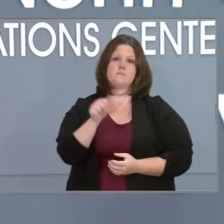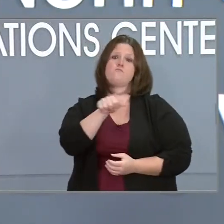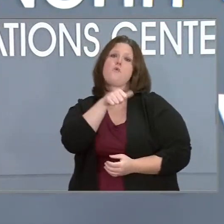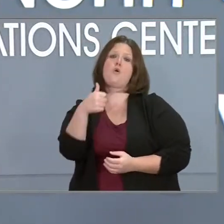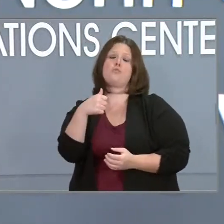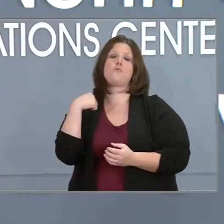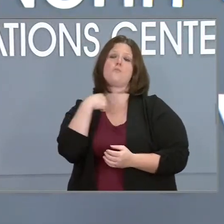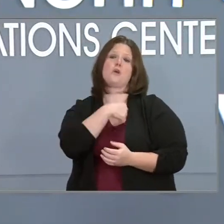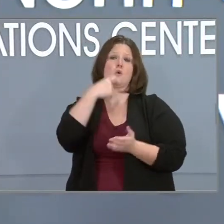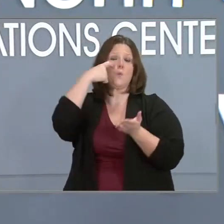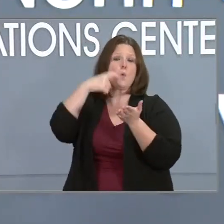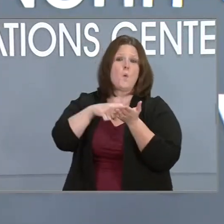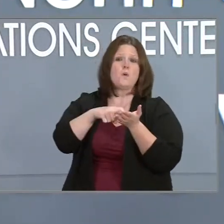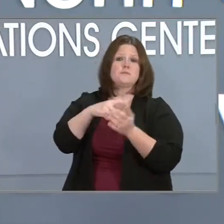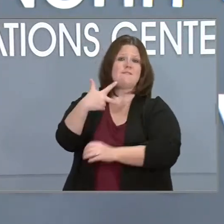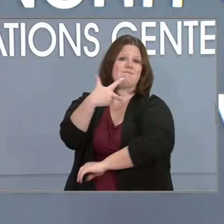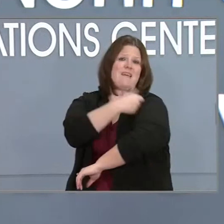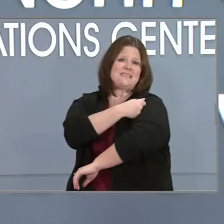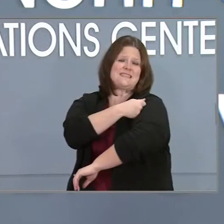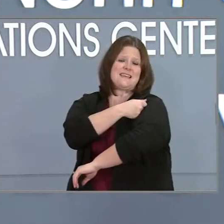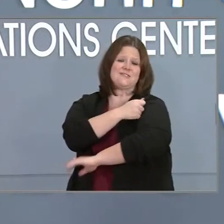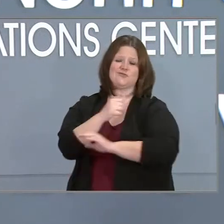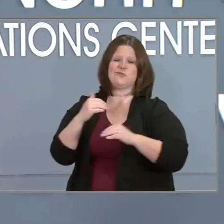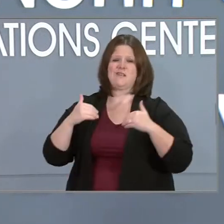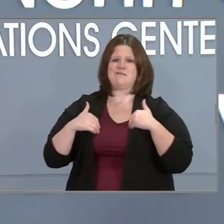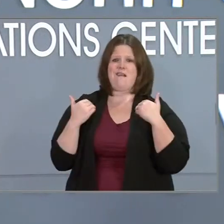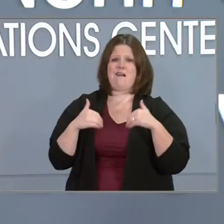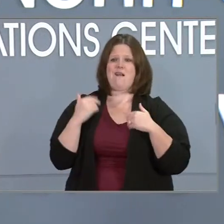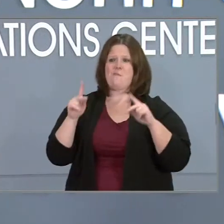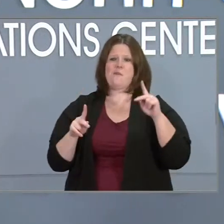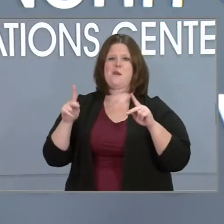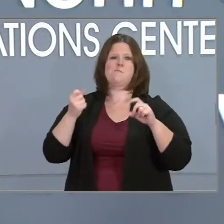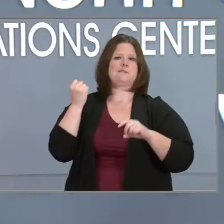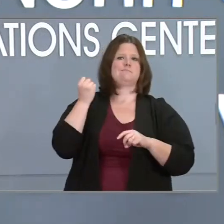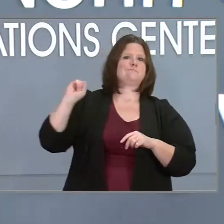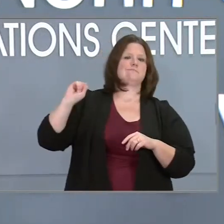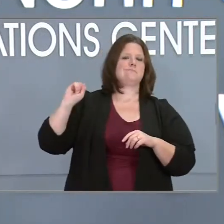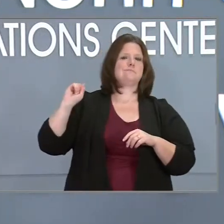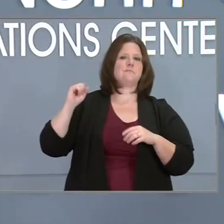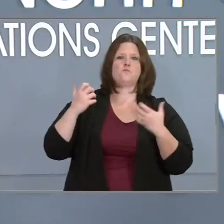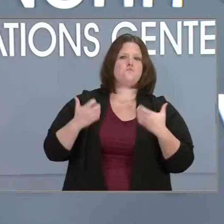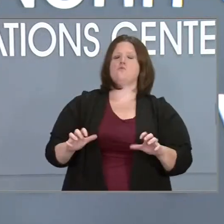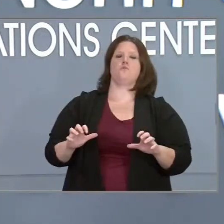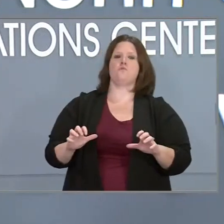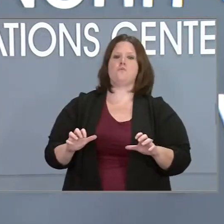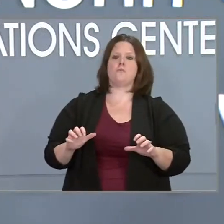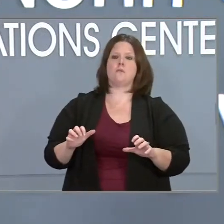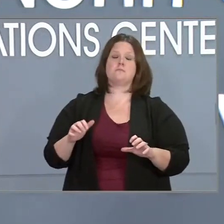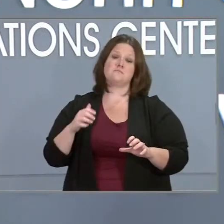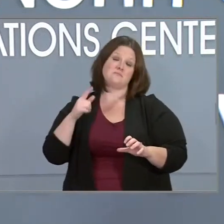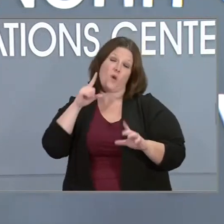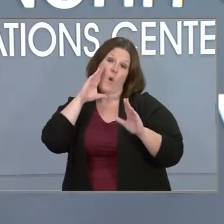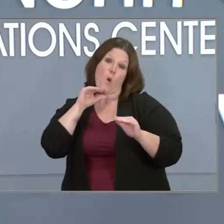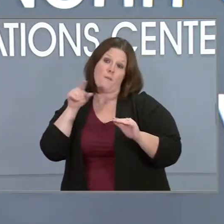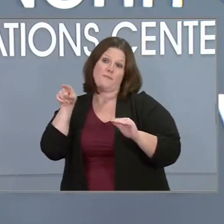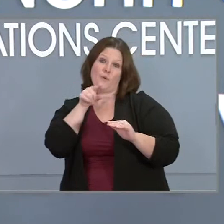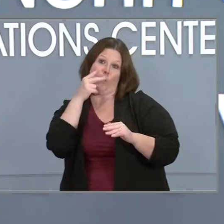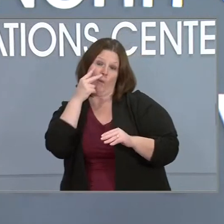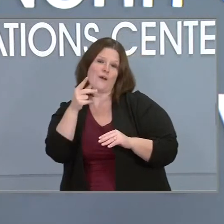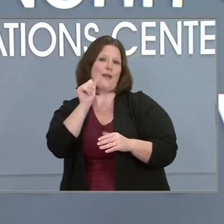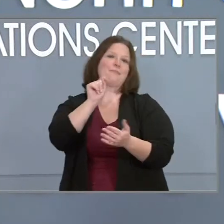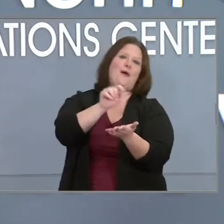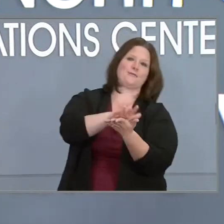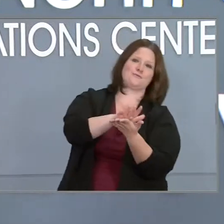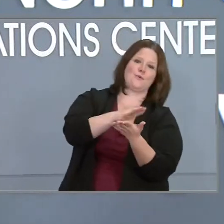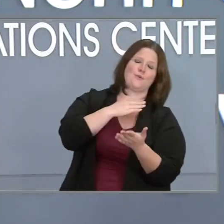rate among the teenagers, or the tweens and teens, 12 to 17. I'm sure you'd like to think they're watching right now. They're in school. I'd like to think